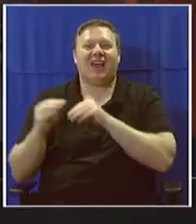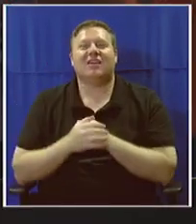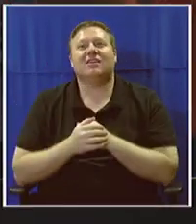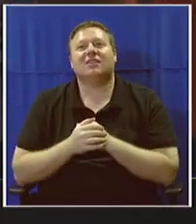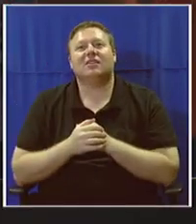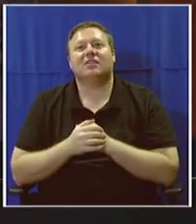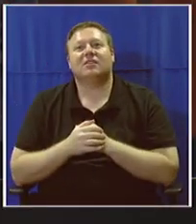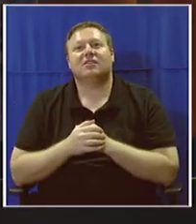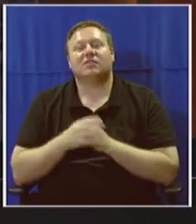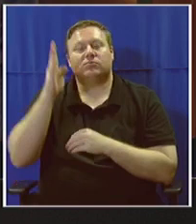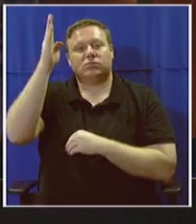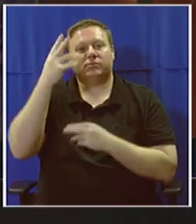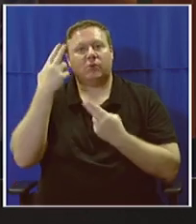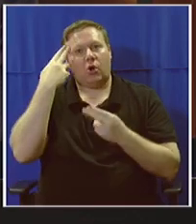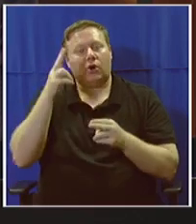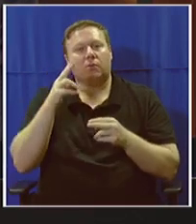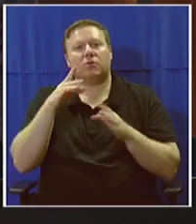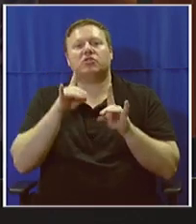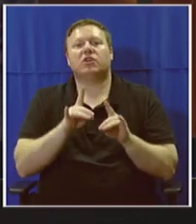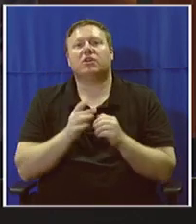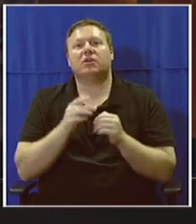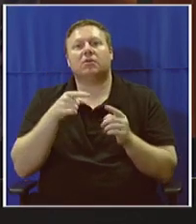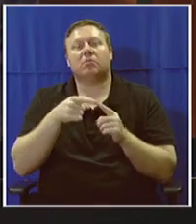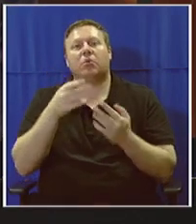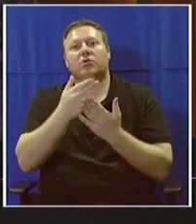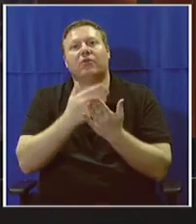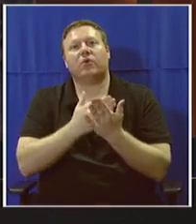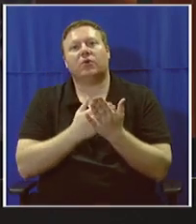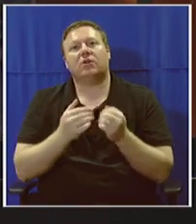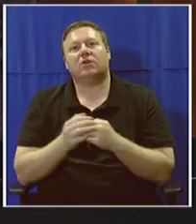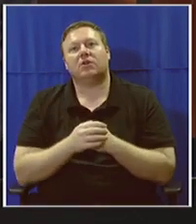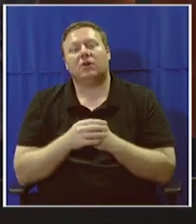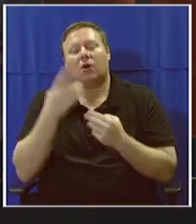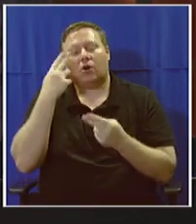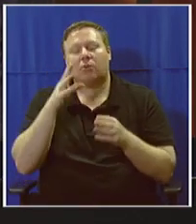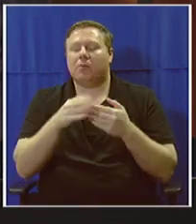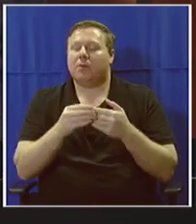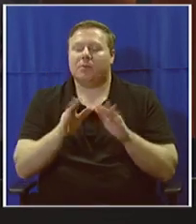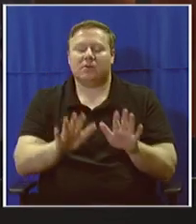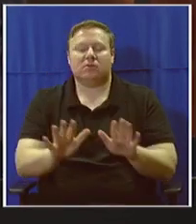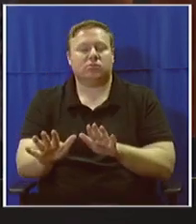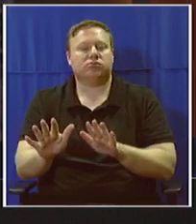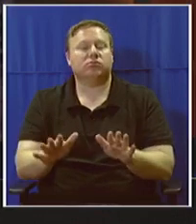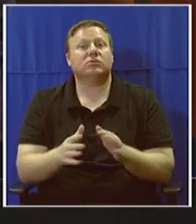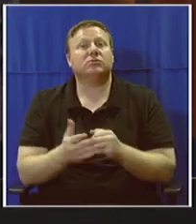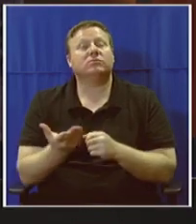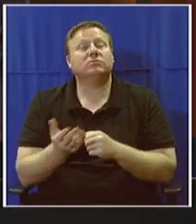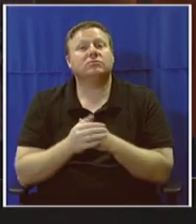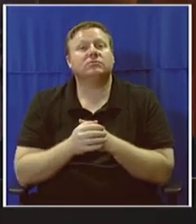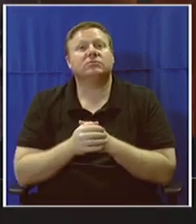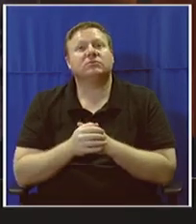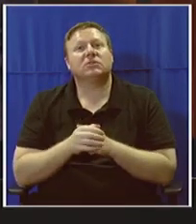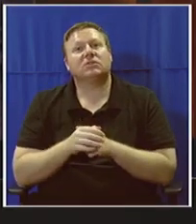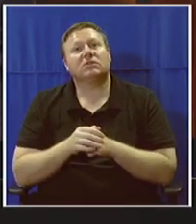Honourable House Chairperson. Honourable members. On a point of order, Honourable House Chairperson. Honourable members, order please. Honourable House